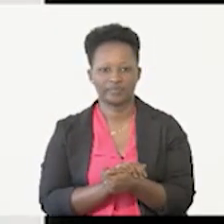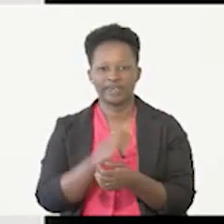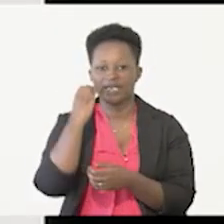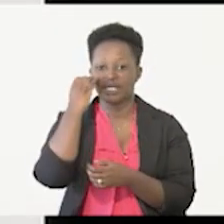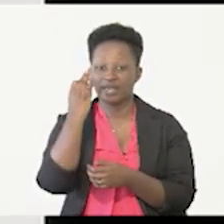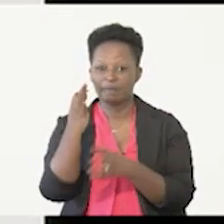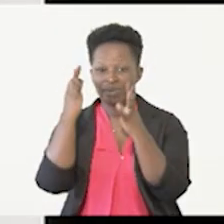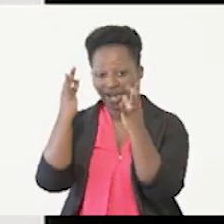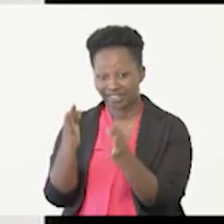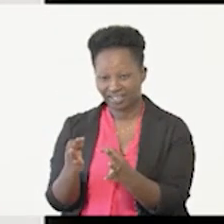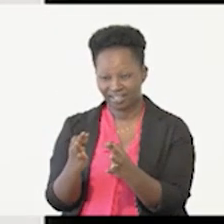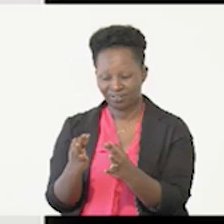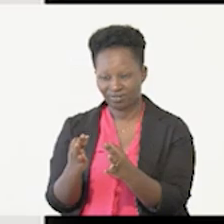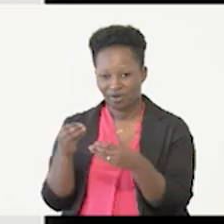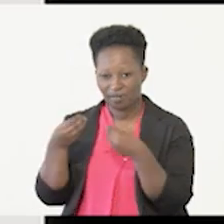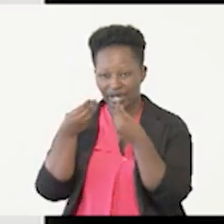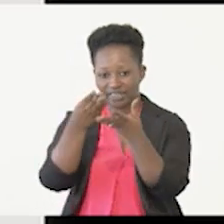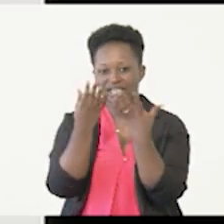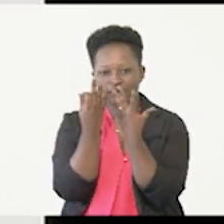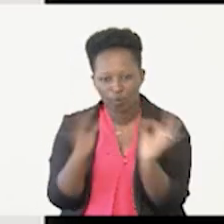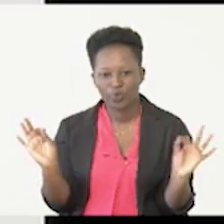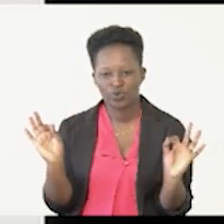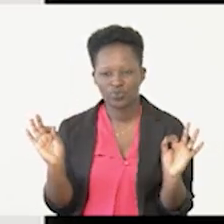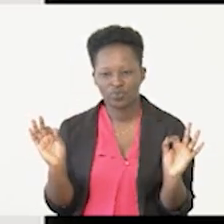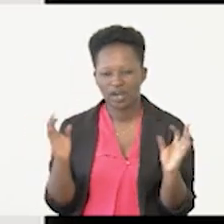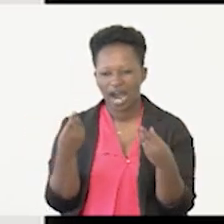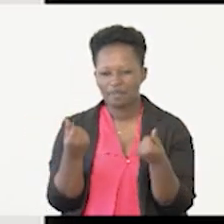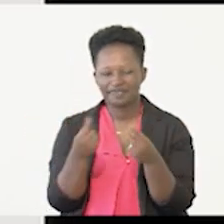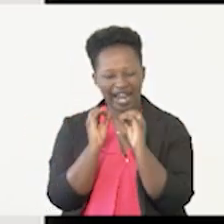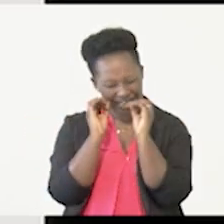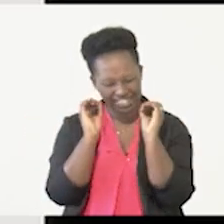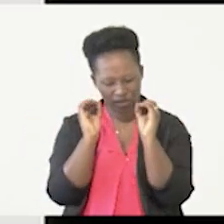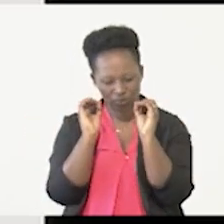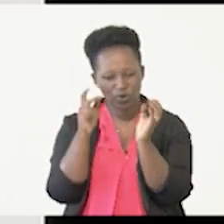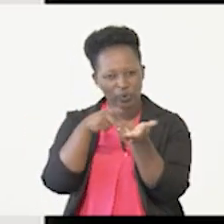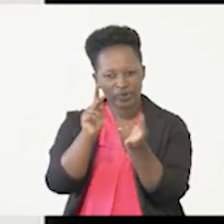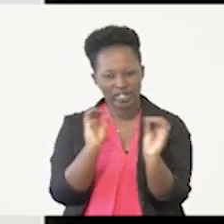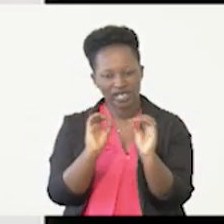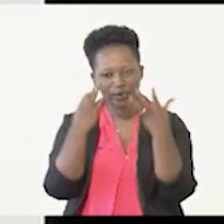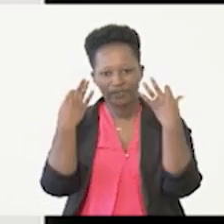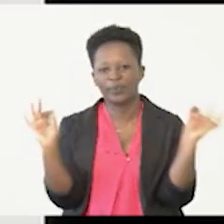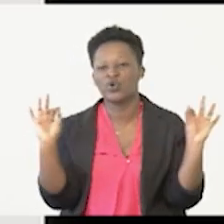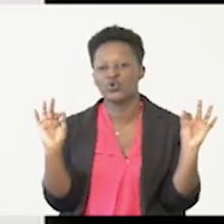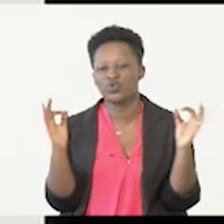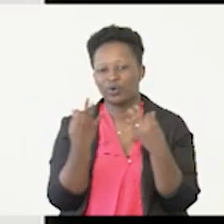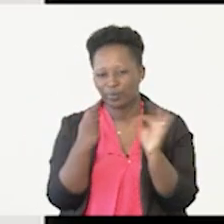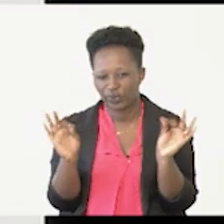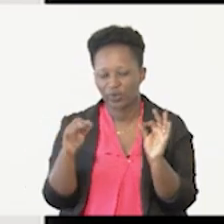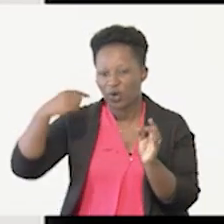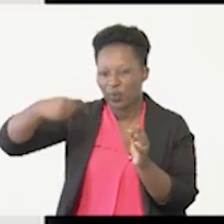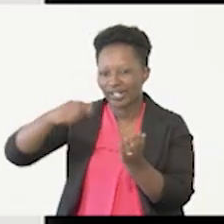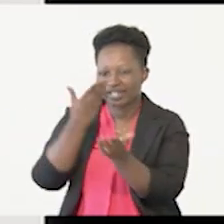the commodity was provided for free, it was for free now. If it was given for free, what would be the